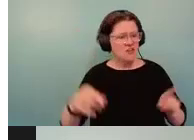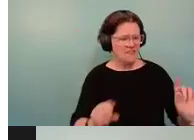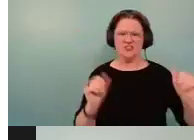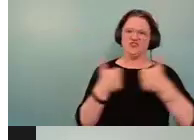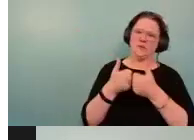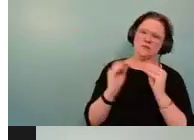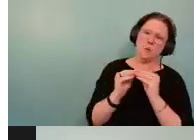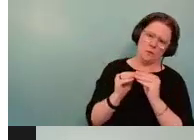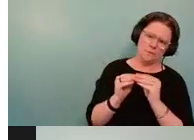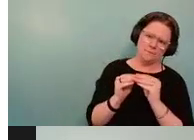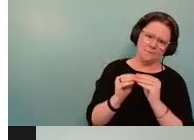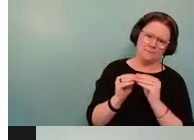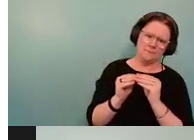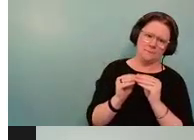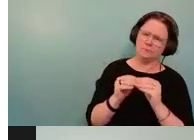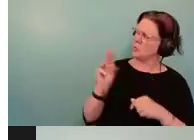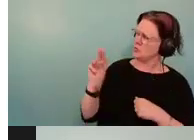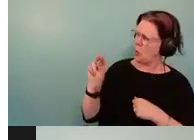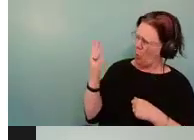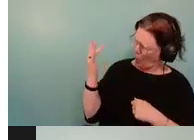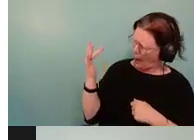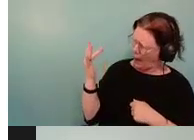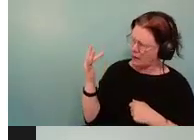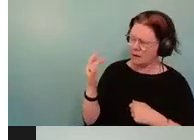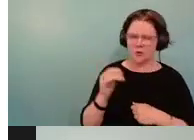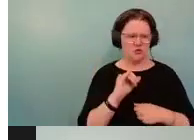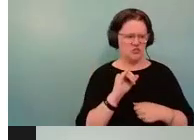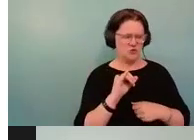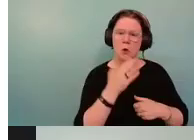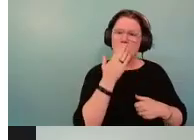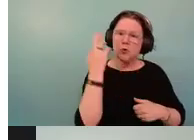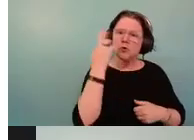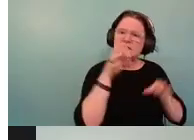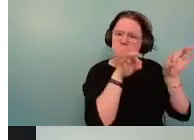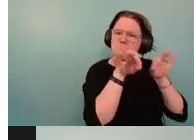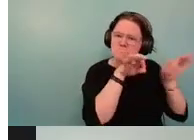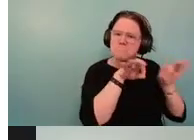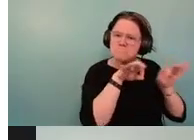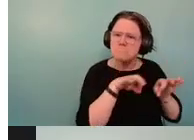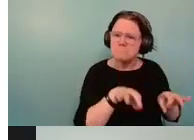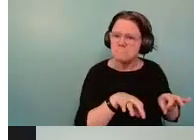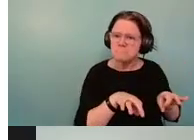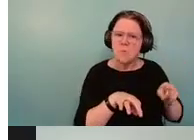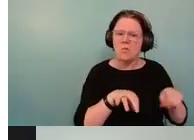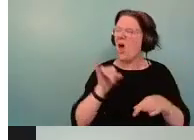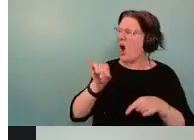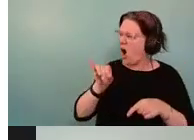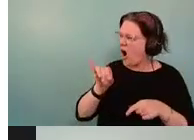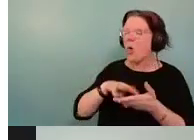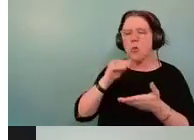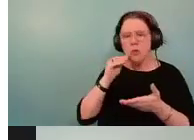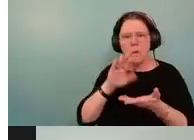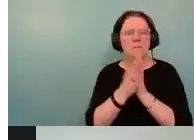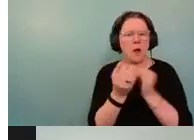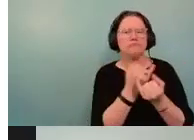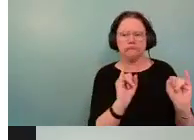even further and they say, no, why? And we have to start giving them explanations, which is how they grow into